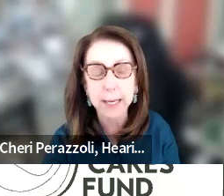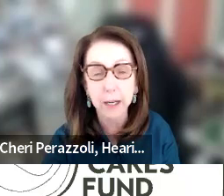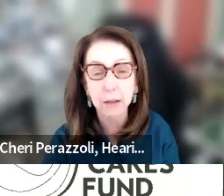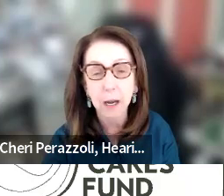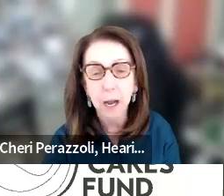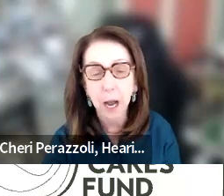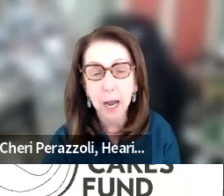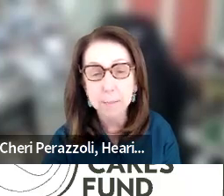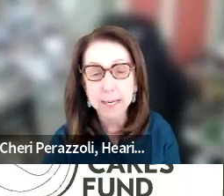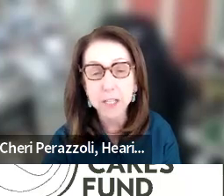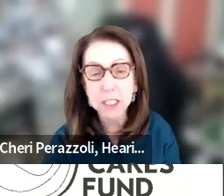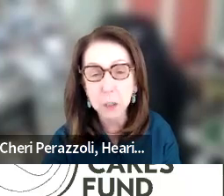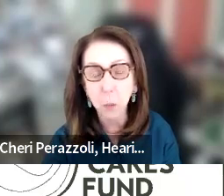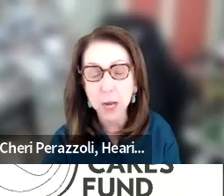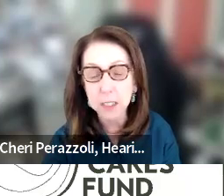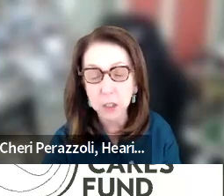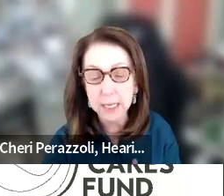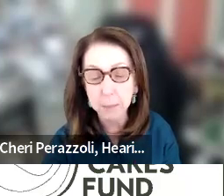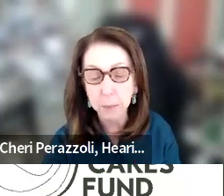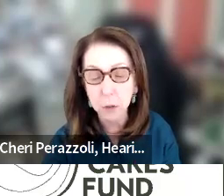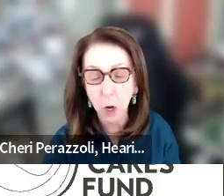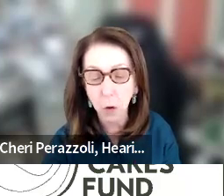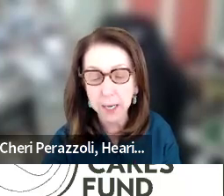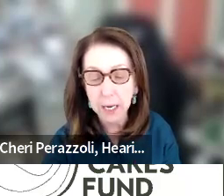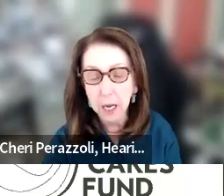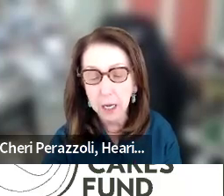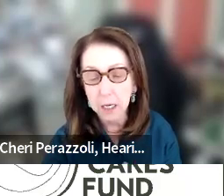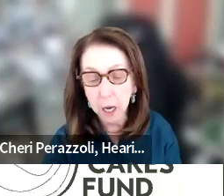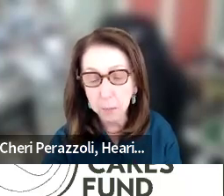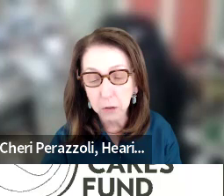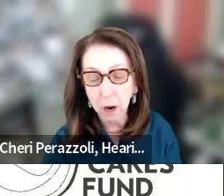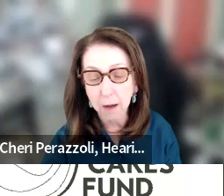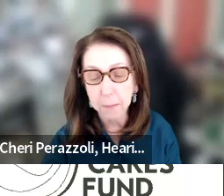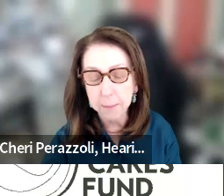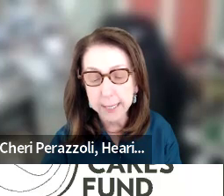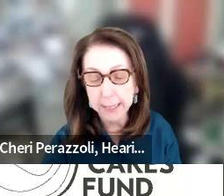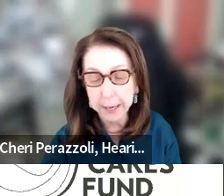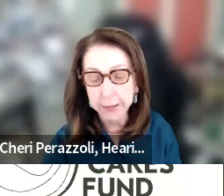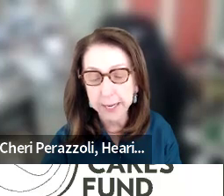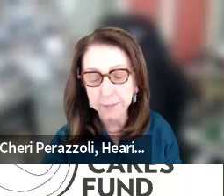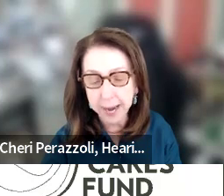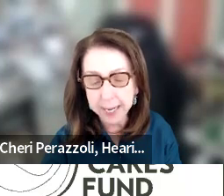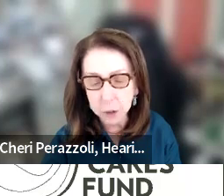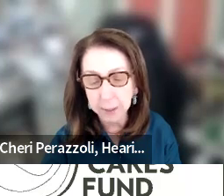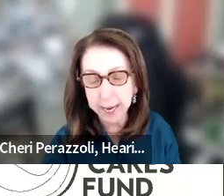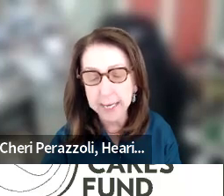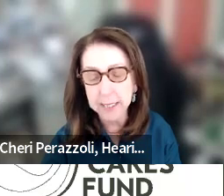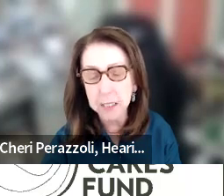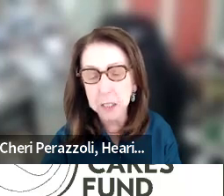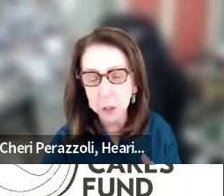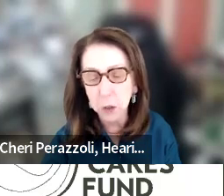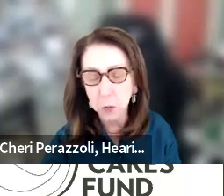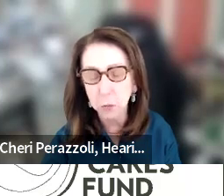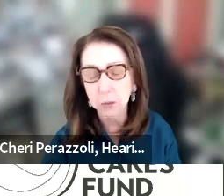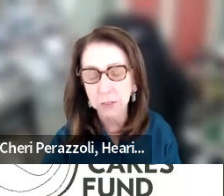in Medicare. And I just did want to just let people know that a number of Medicare Advantage